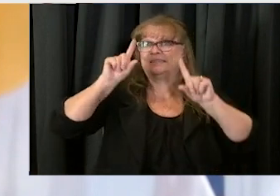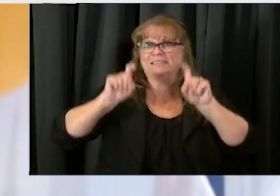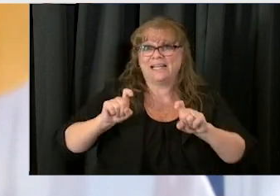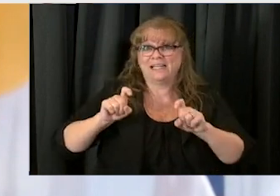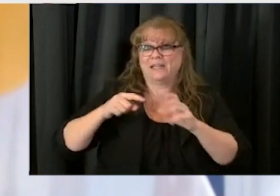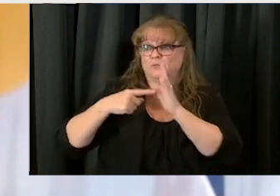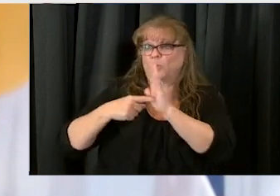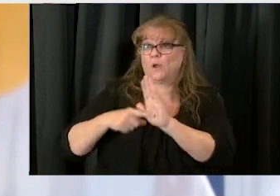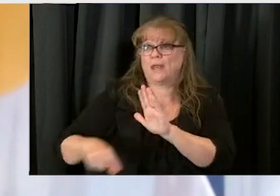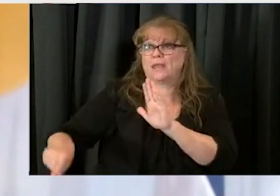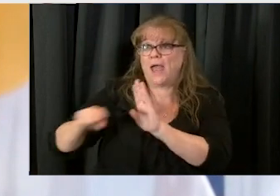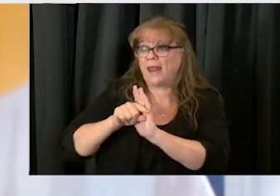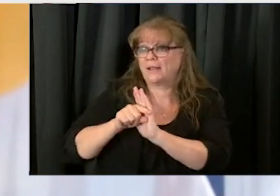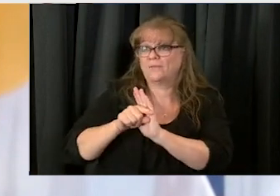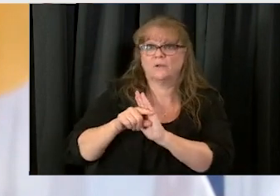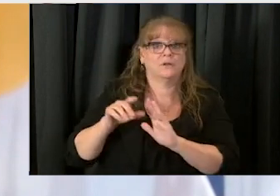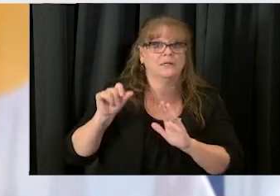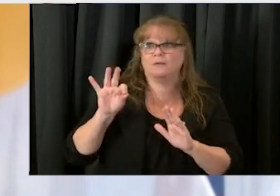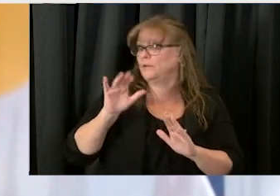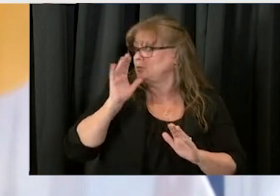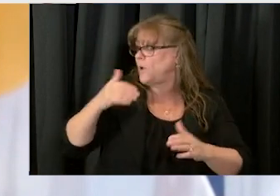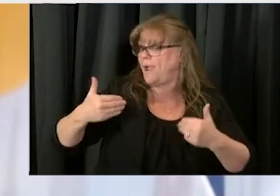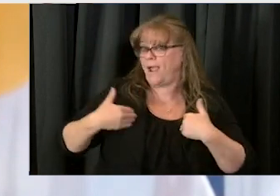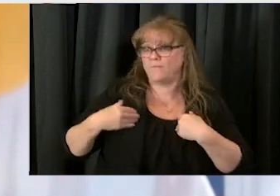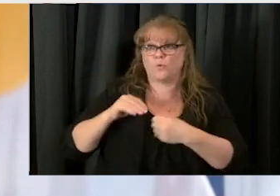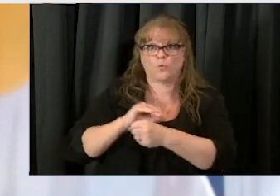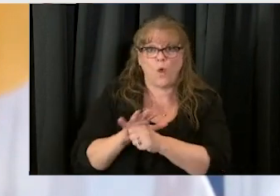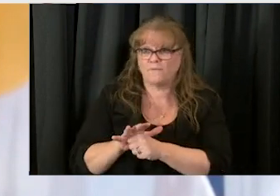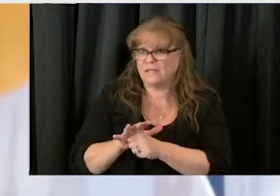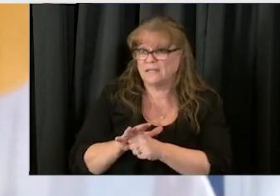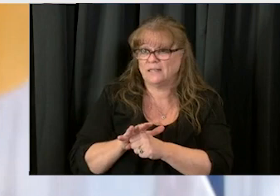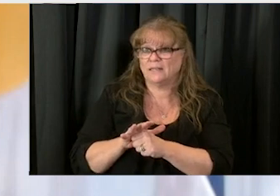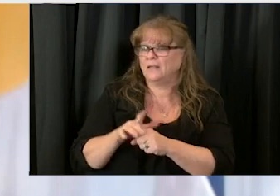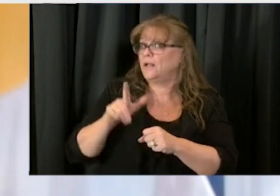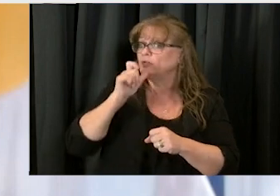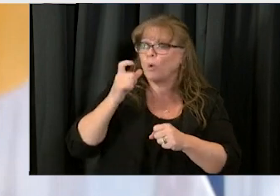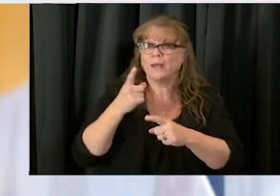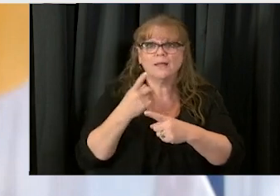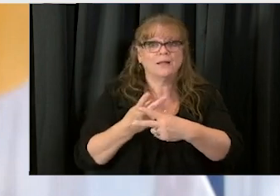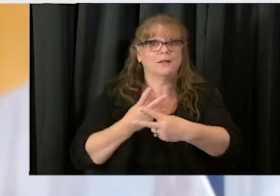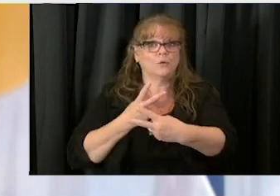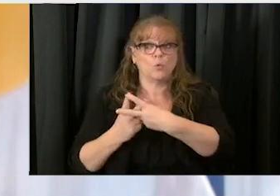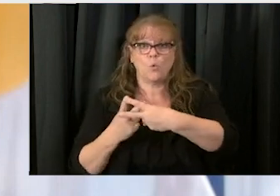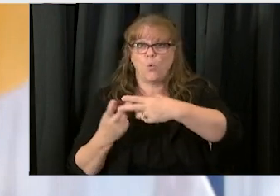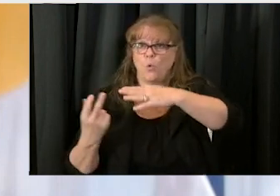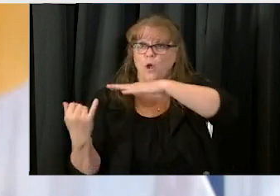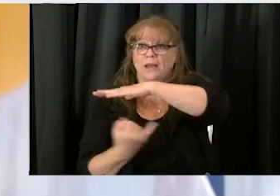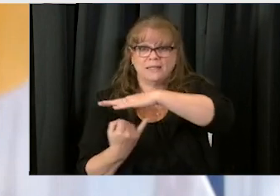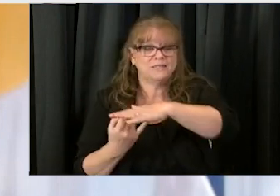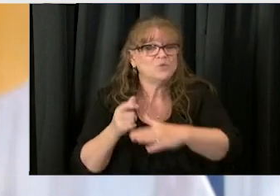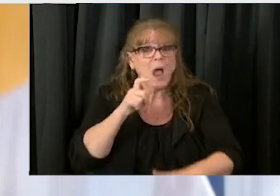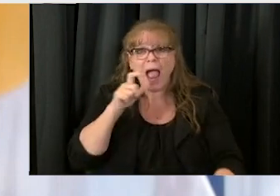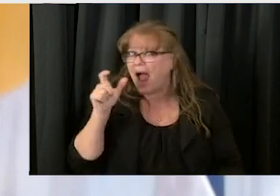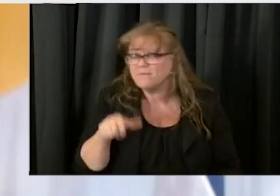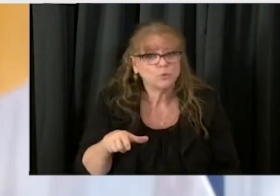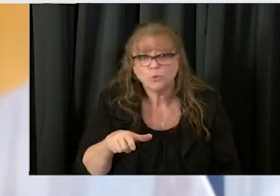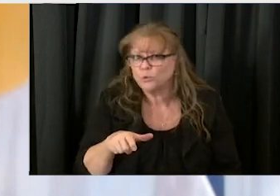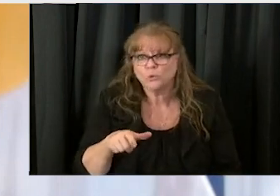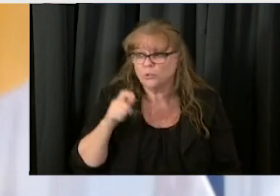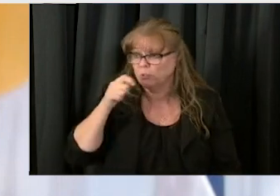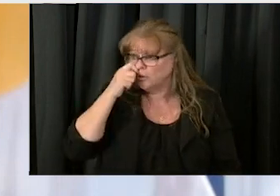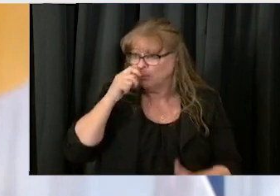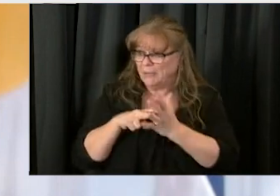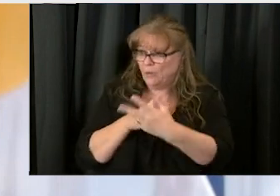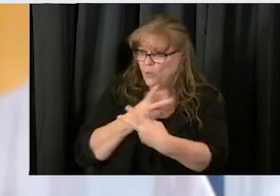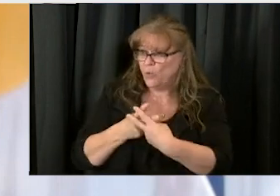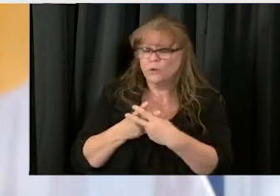quarantine or to isolate when in fact somebody might be ill with something else that is not COVID-19. So there's a benefit